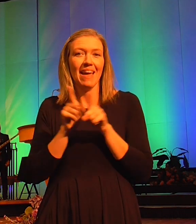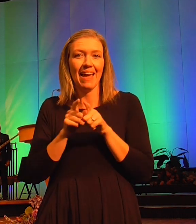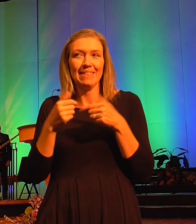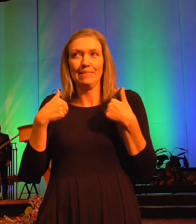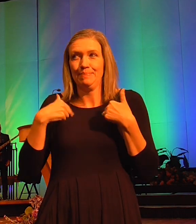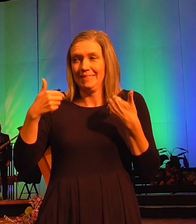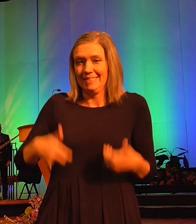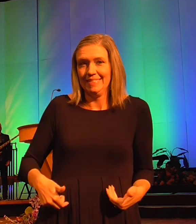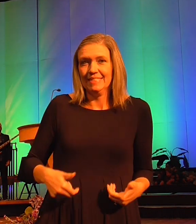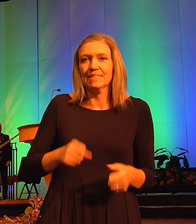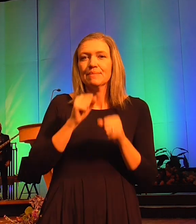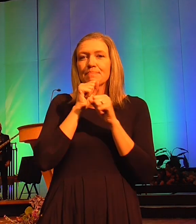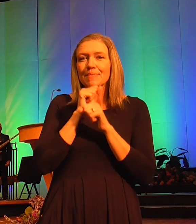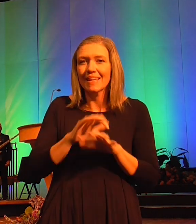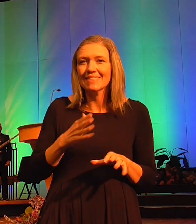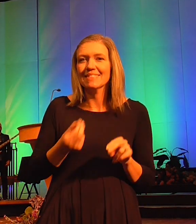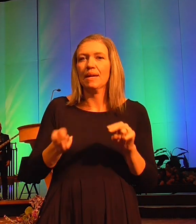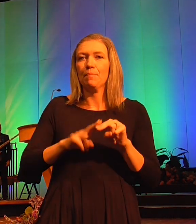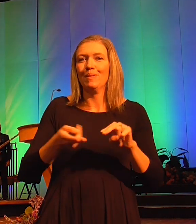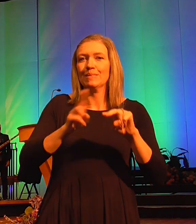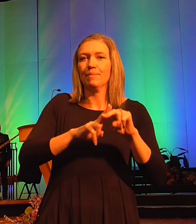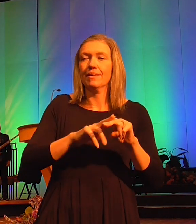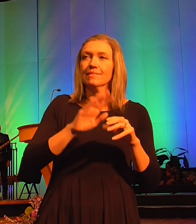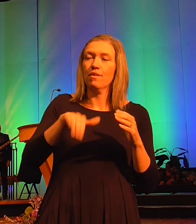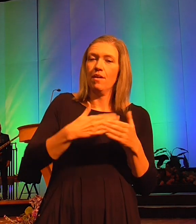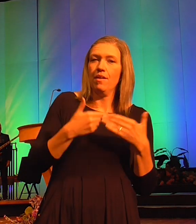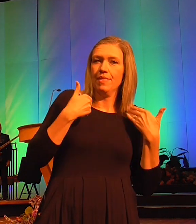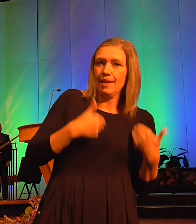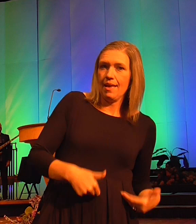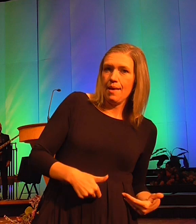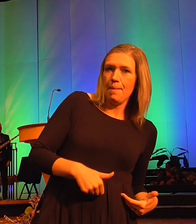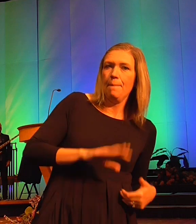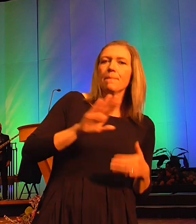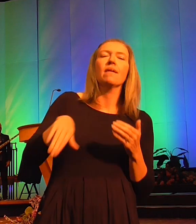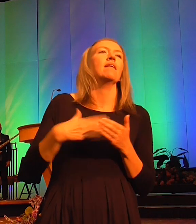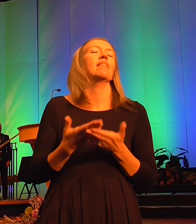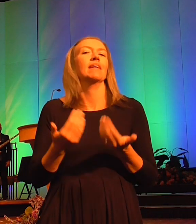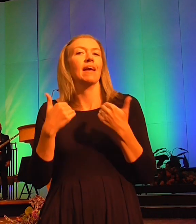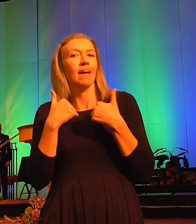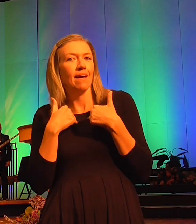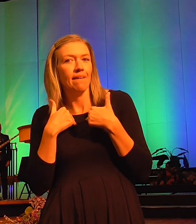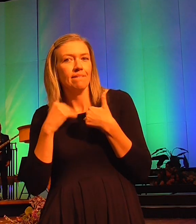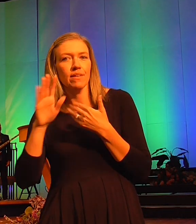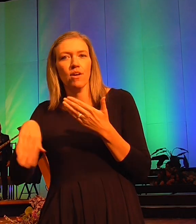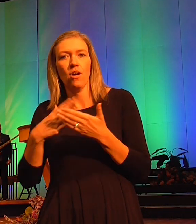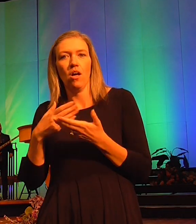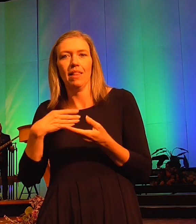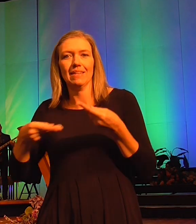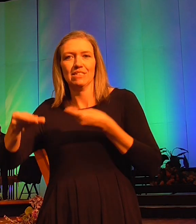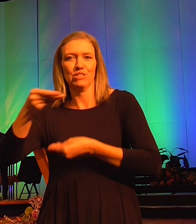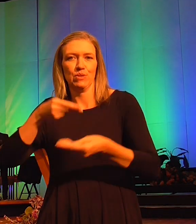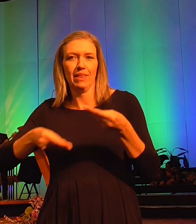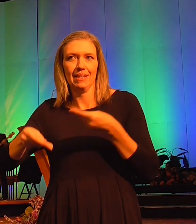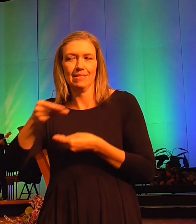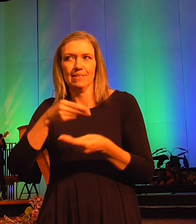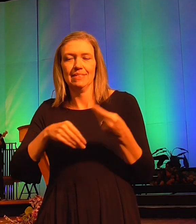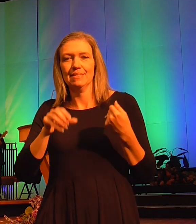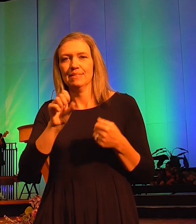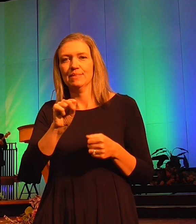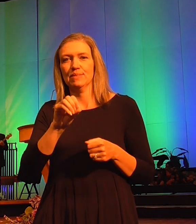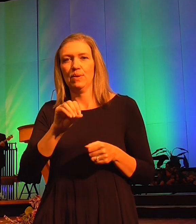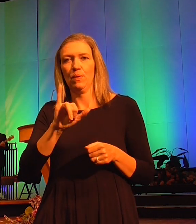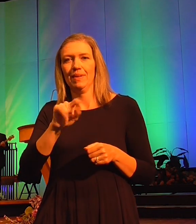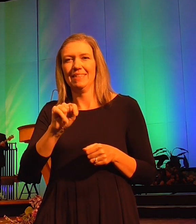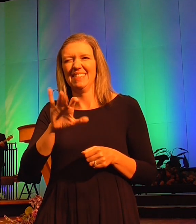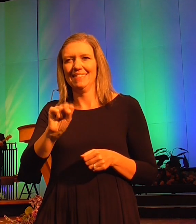As me blesses and multiplies all that I am, all that I have, and all that I circulate,